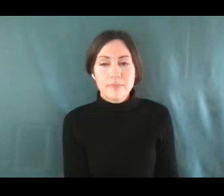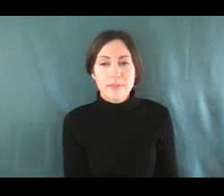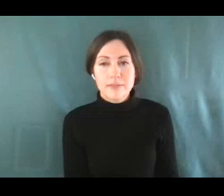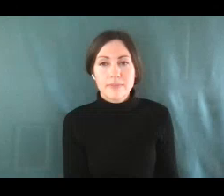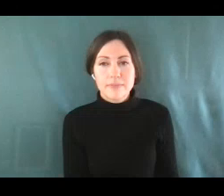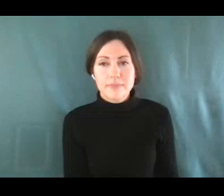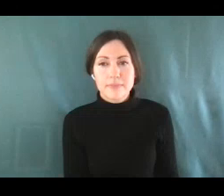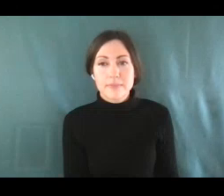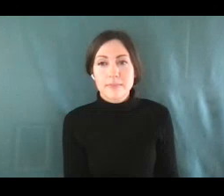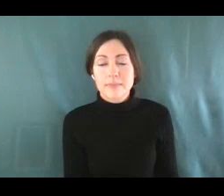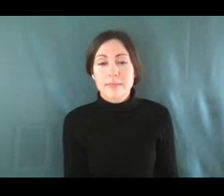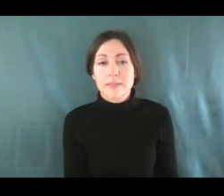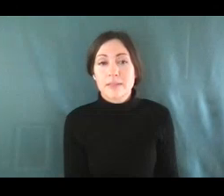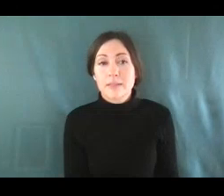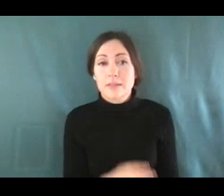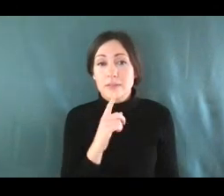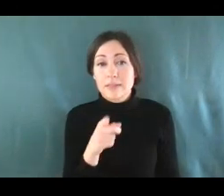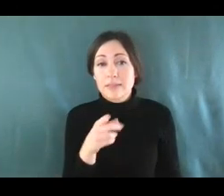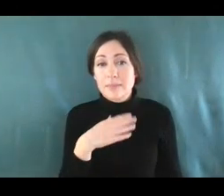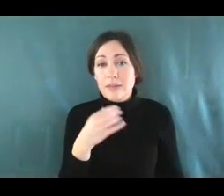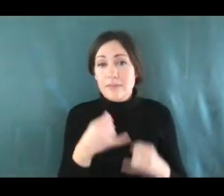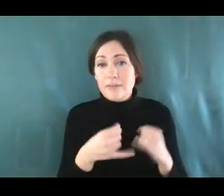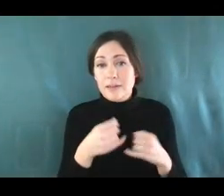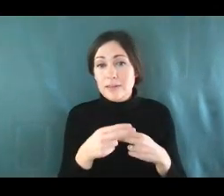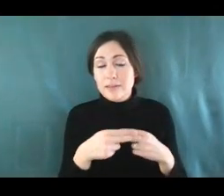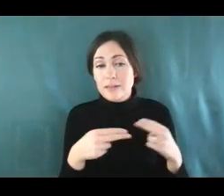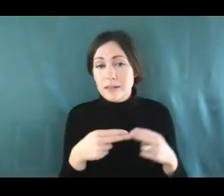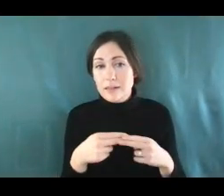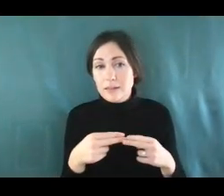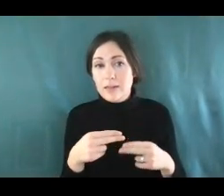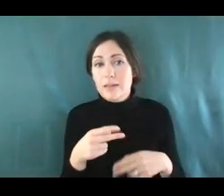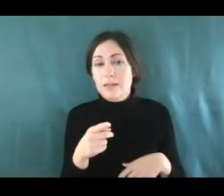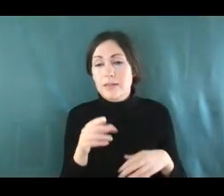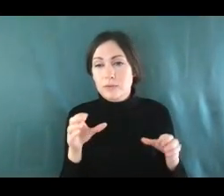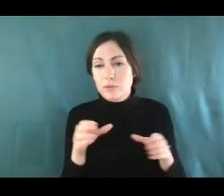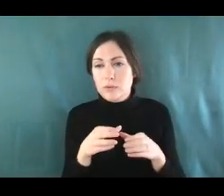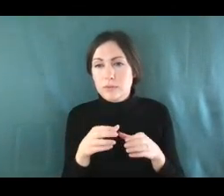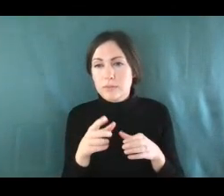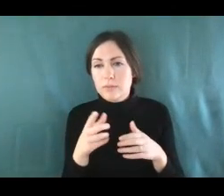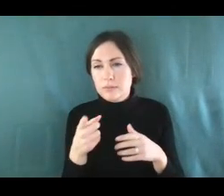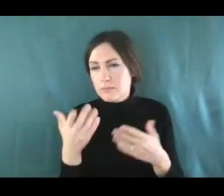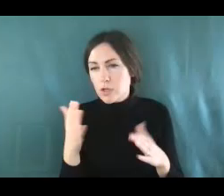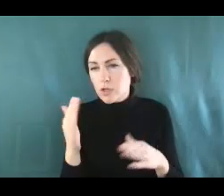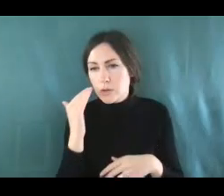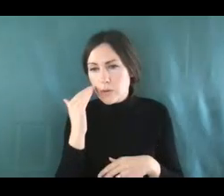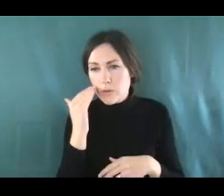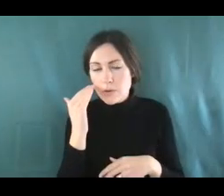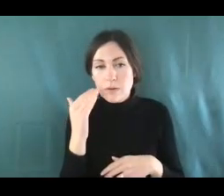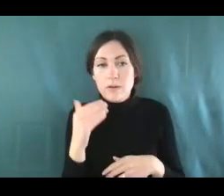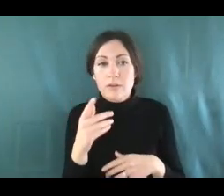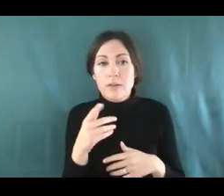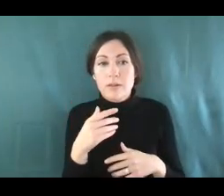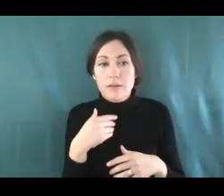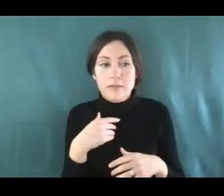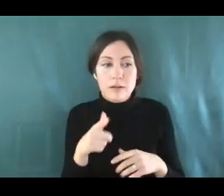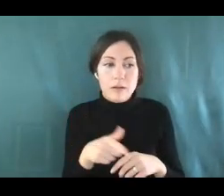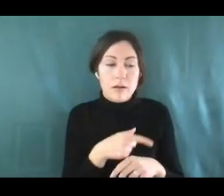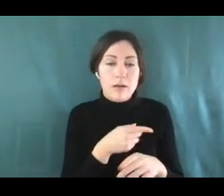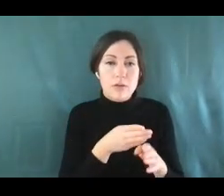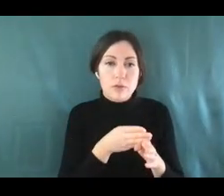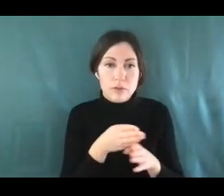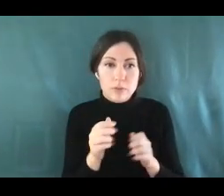And then really my final slide here today, as this group I think is well aware, after a very long career in state